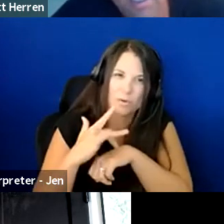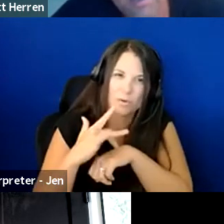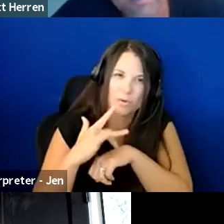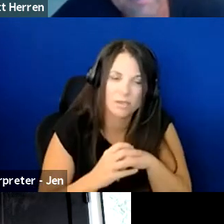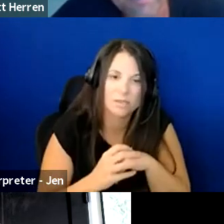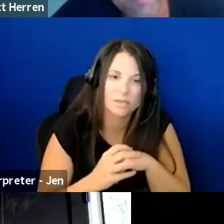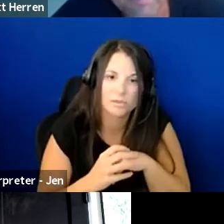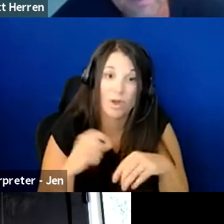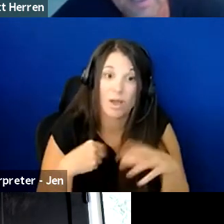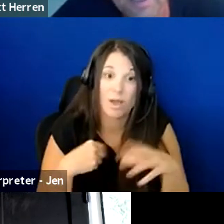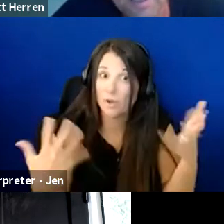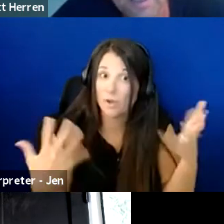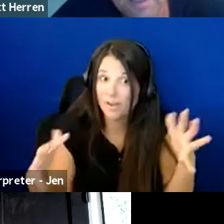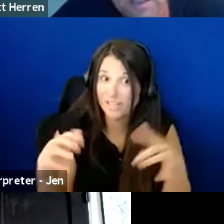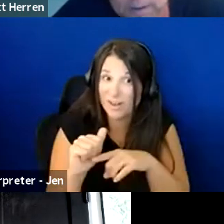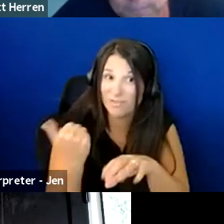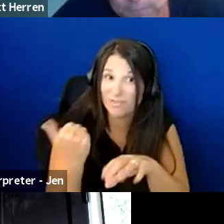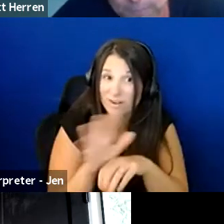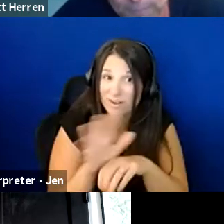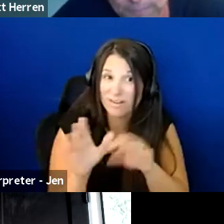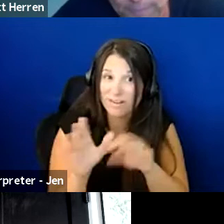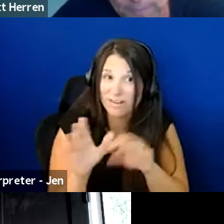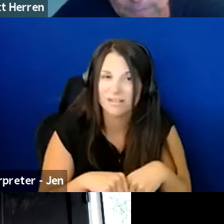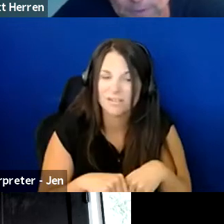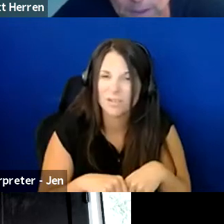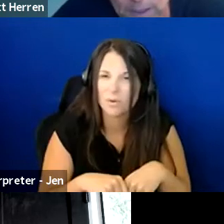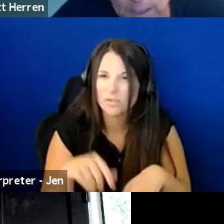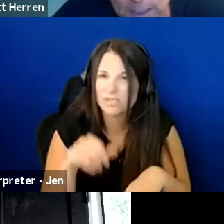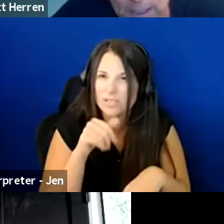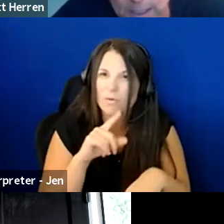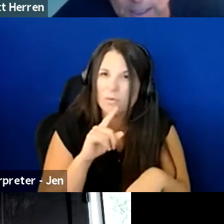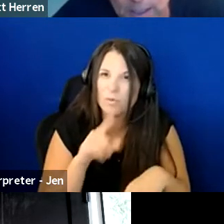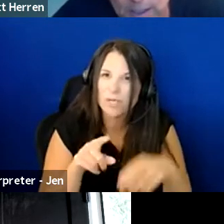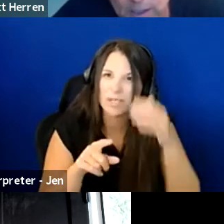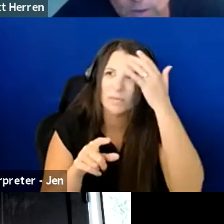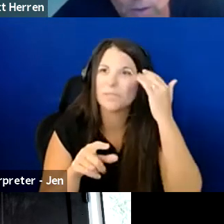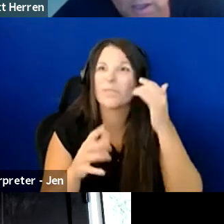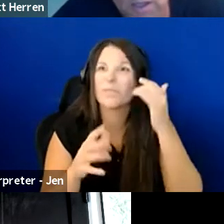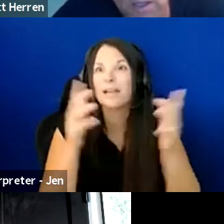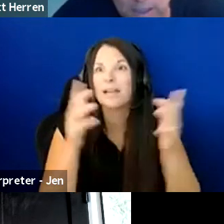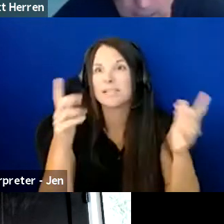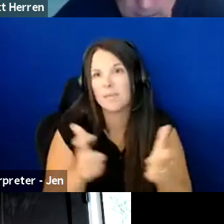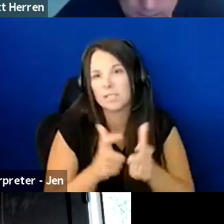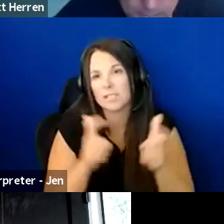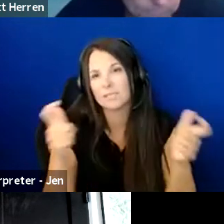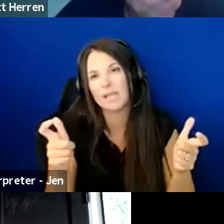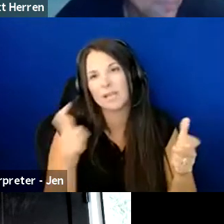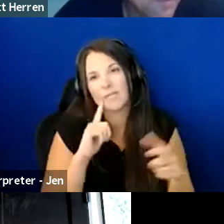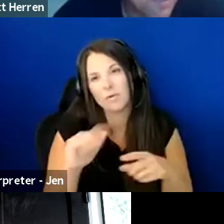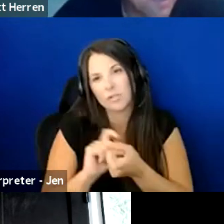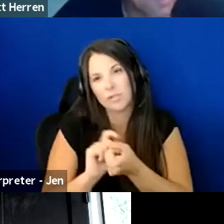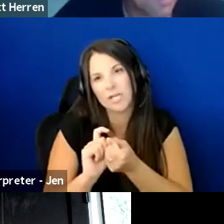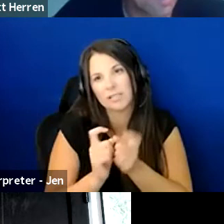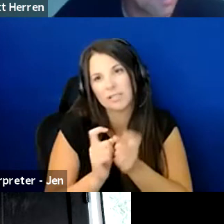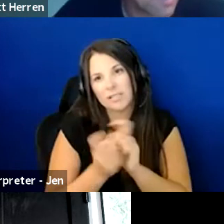already trained before the pandemic. So it wasn't really a big transition for me. But then I found that